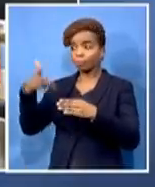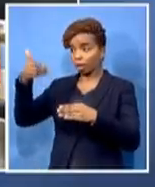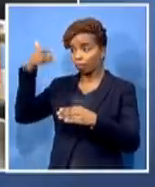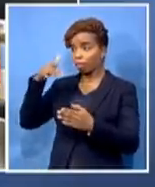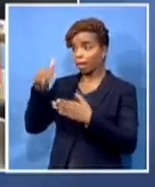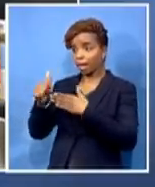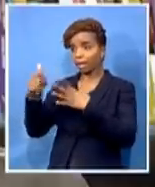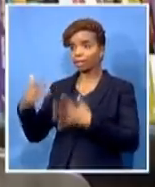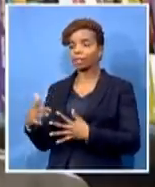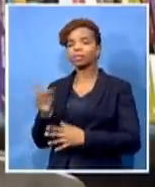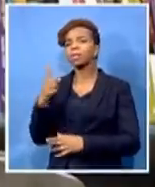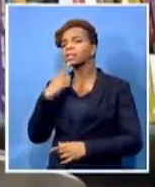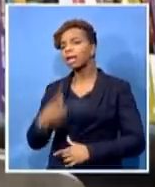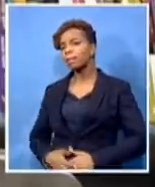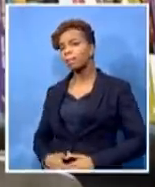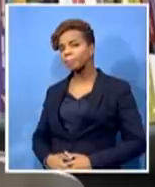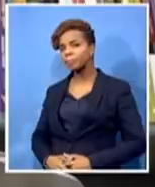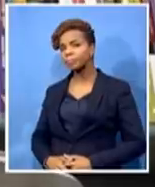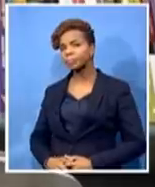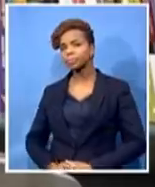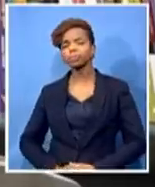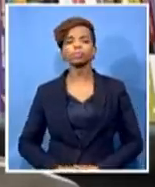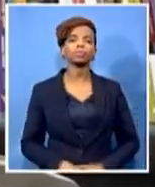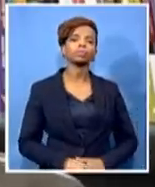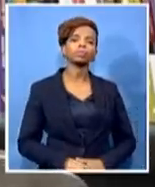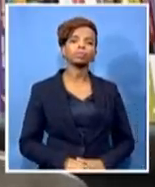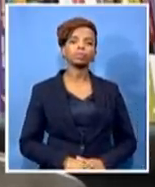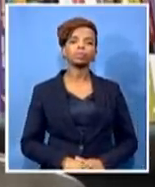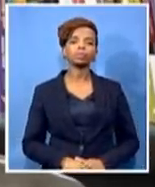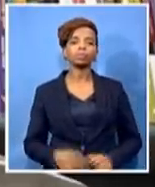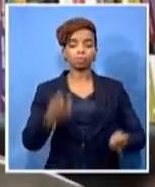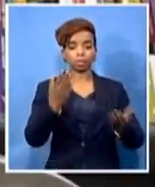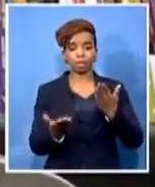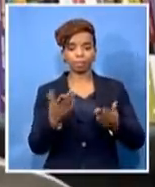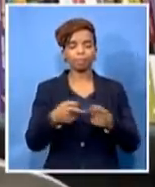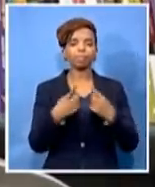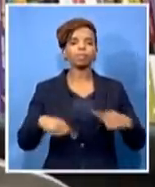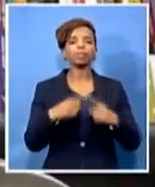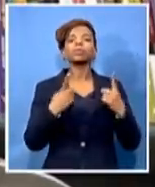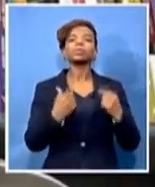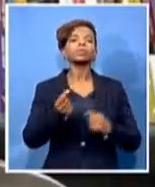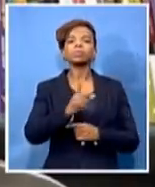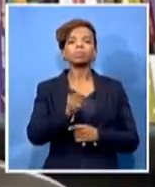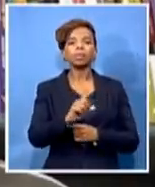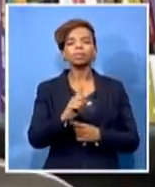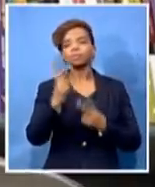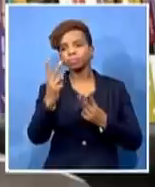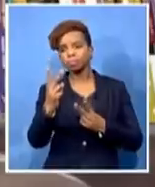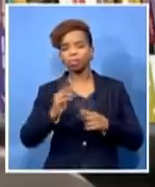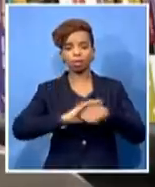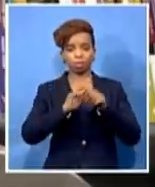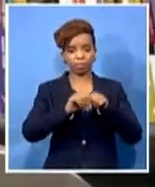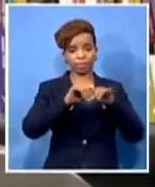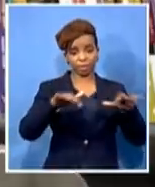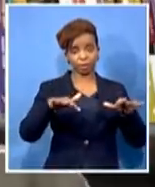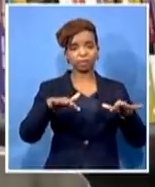Maybe we should all first look at it in the context of COVID-19, that it is not easy for people to meet and